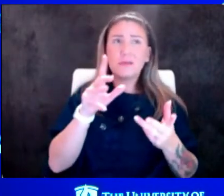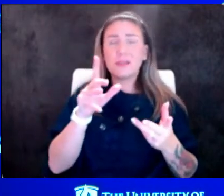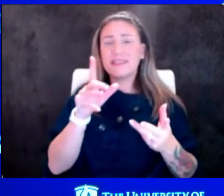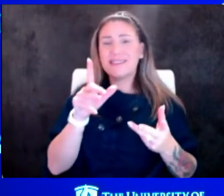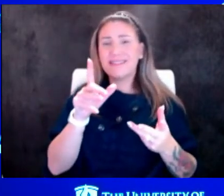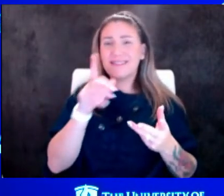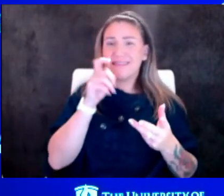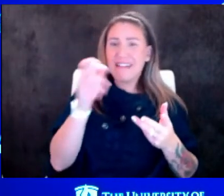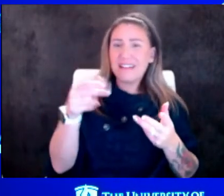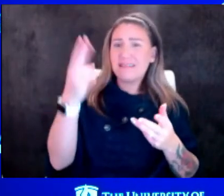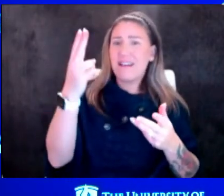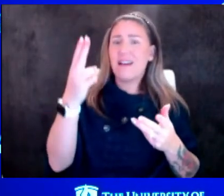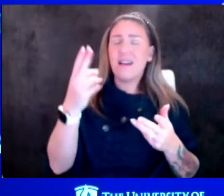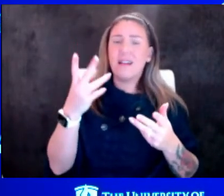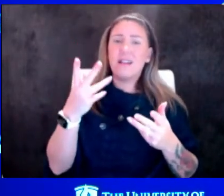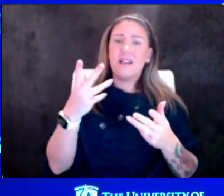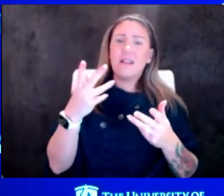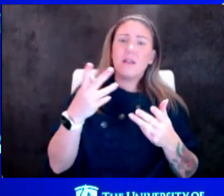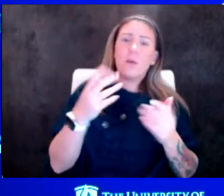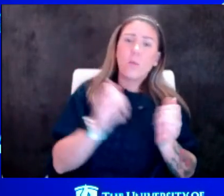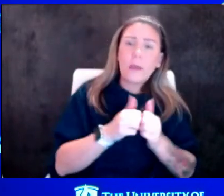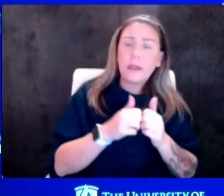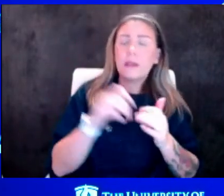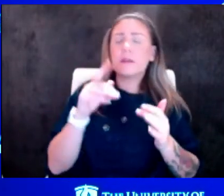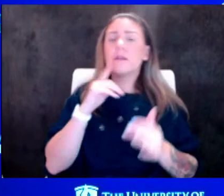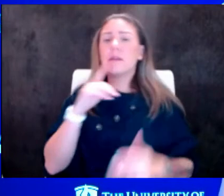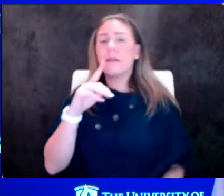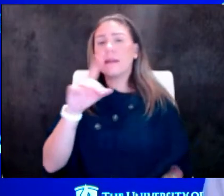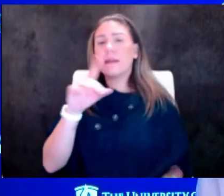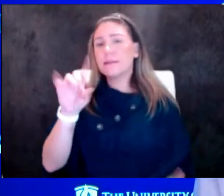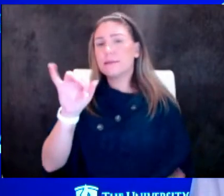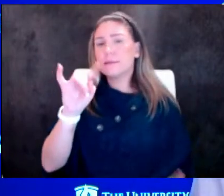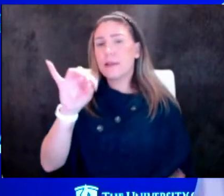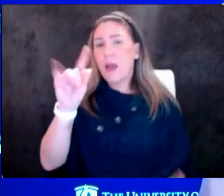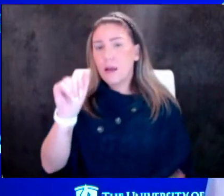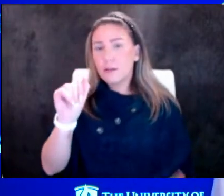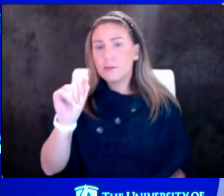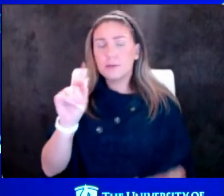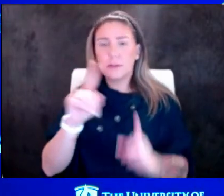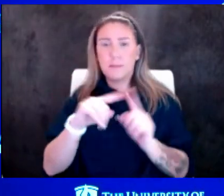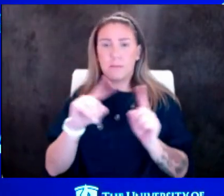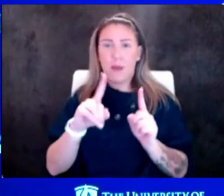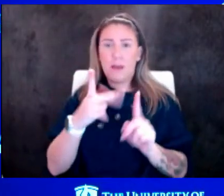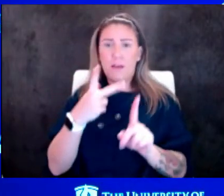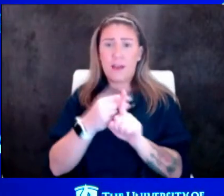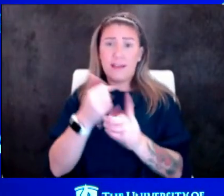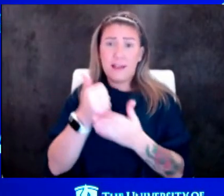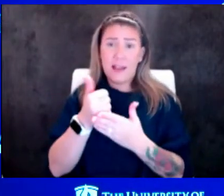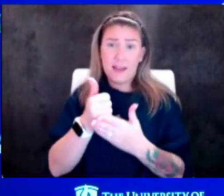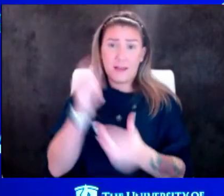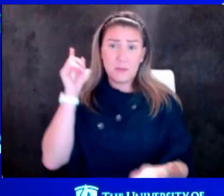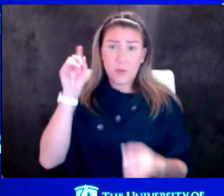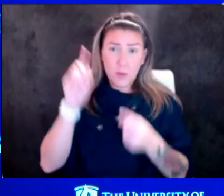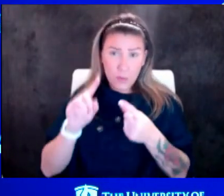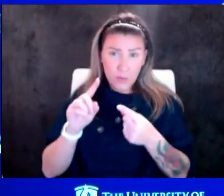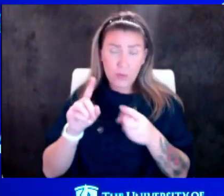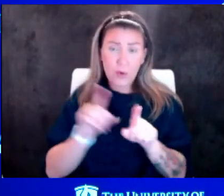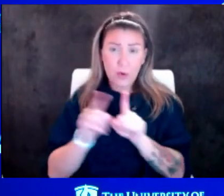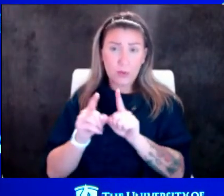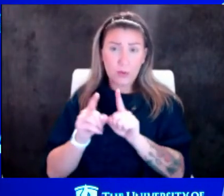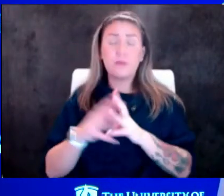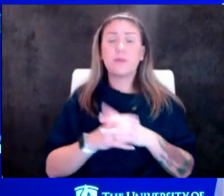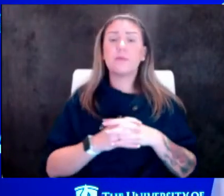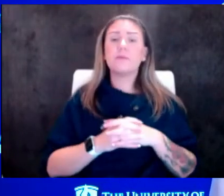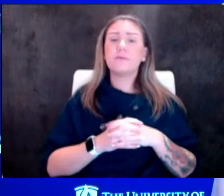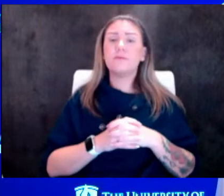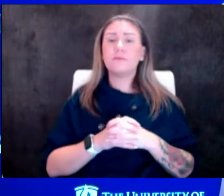compared to other variants, but we know that vaccination does help reduce that as well. And so I think it's